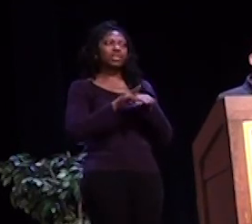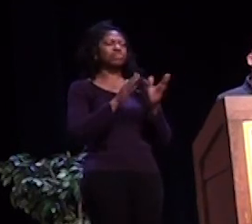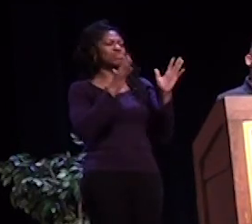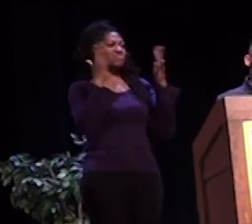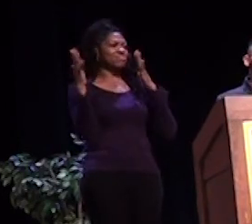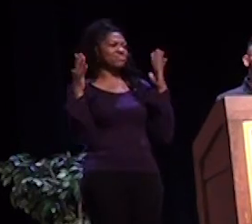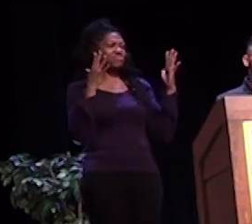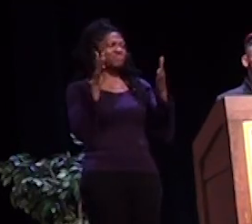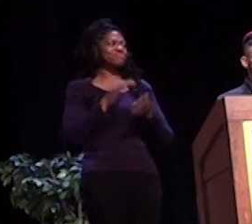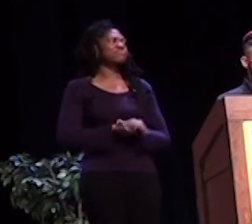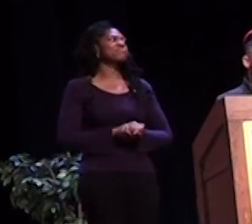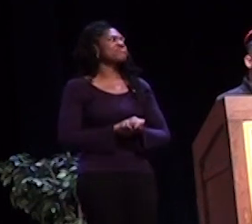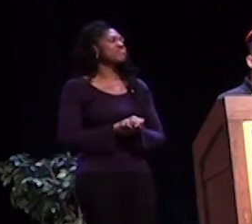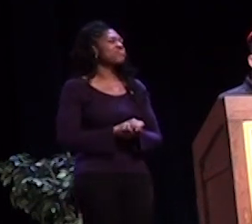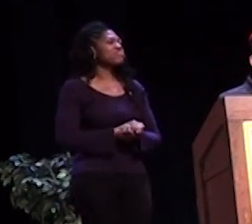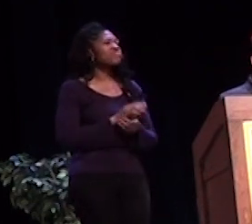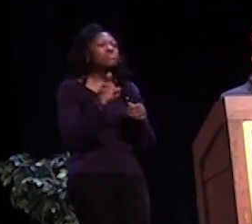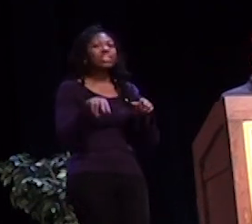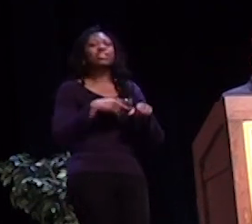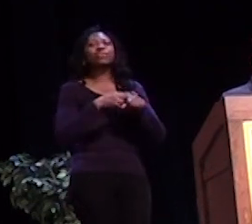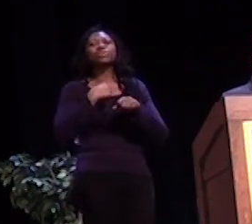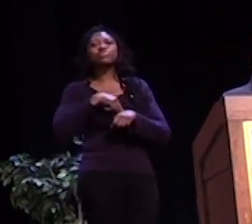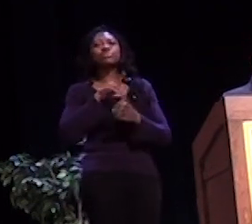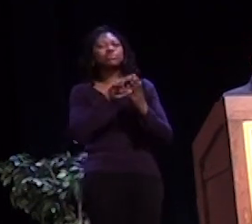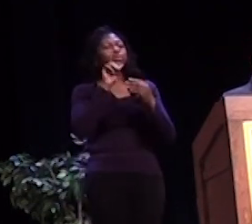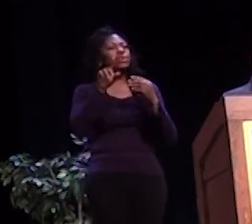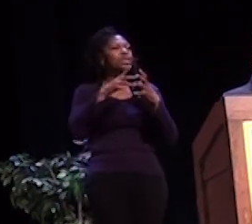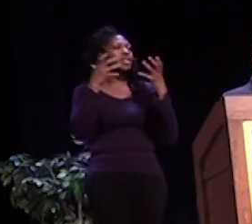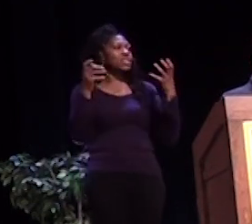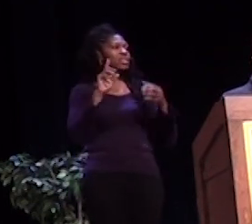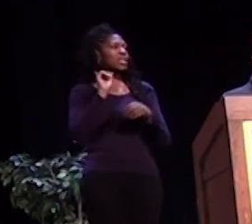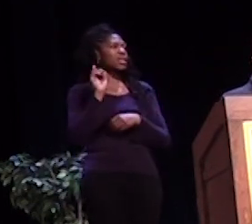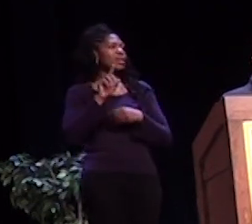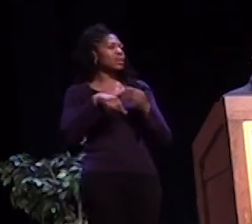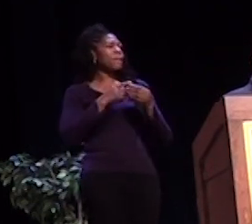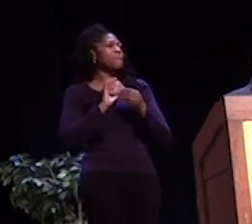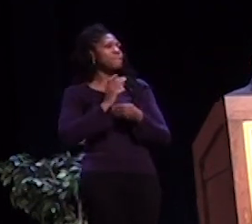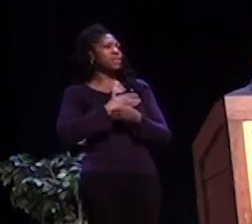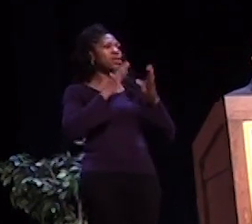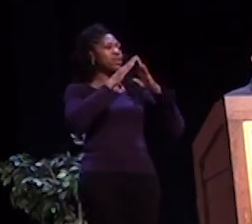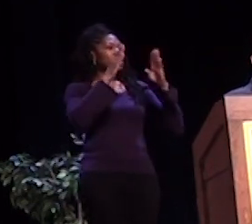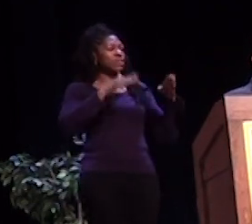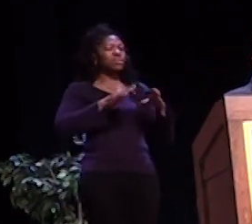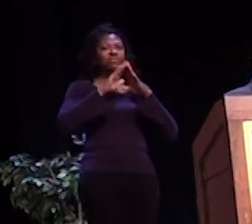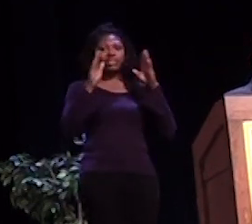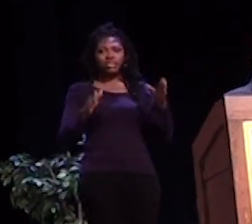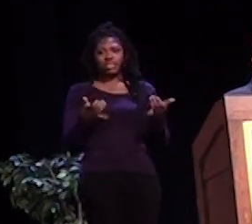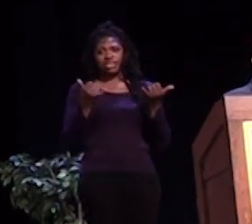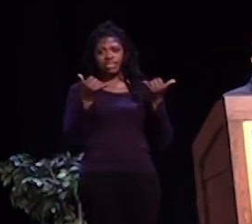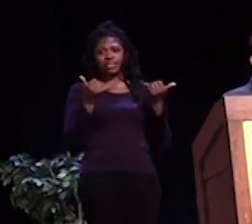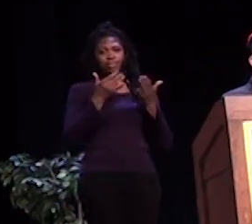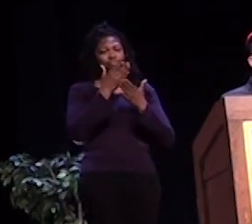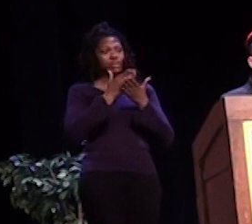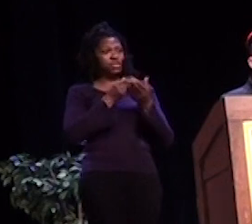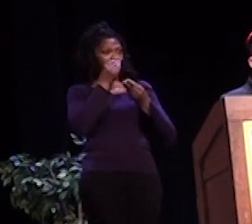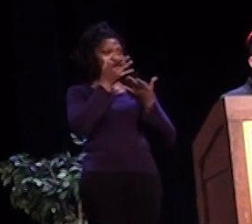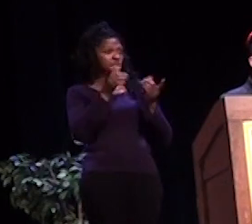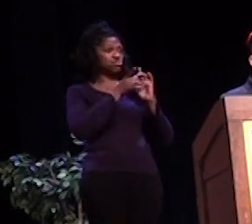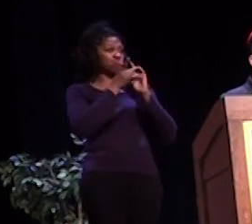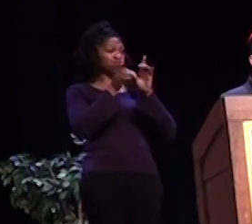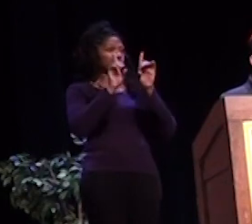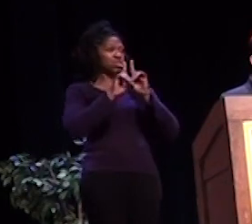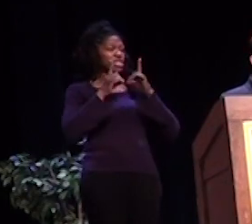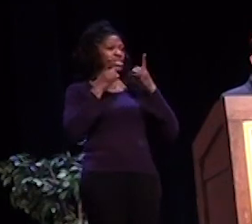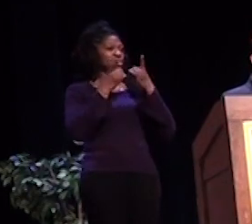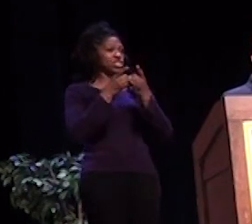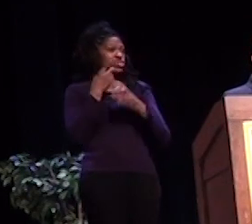Of course, we haven't learned much about our housing bond today, but as we wrap up, let me share some data specific to District 2, and I'd like to thank Texas Housers for